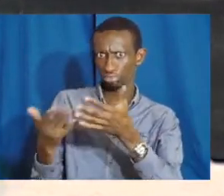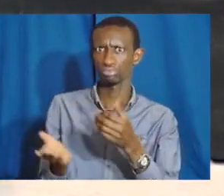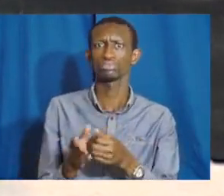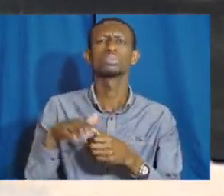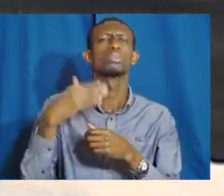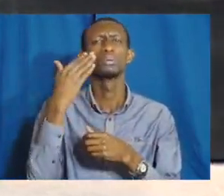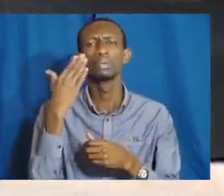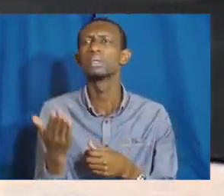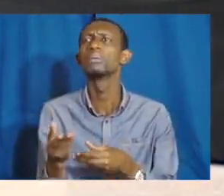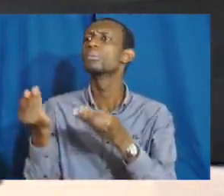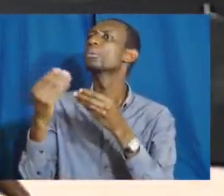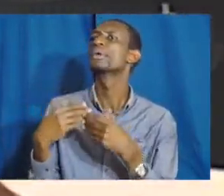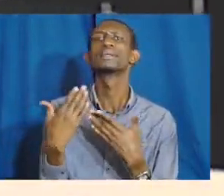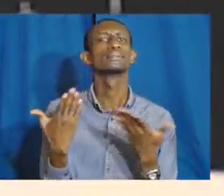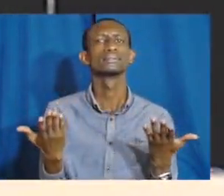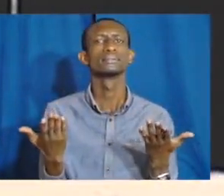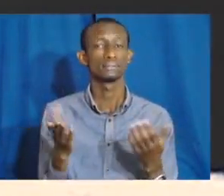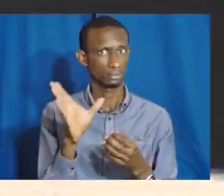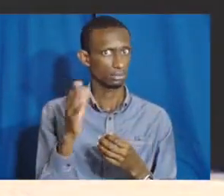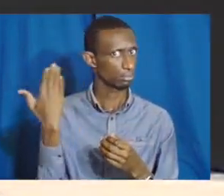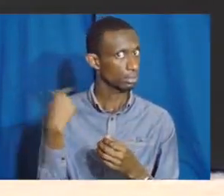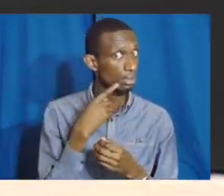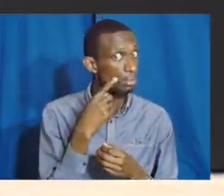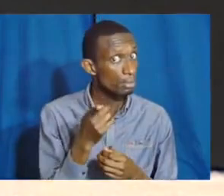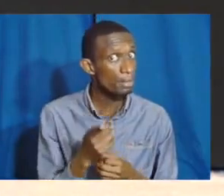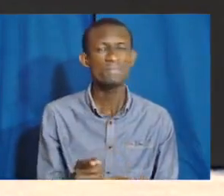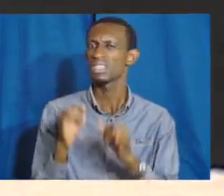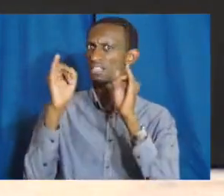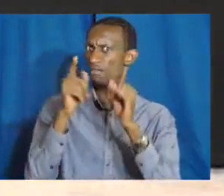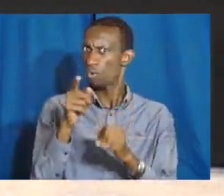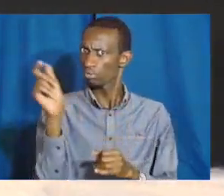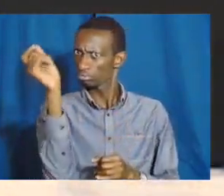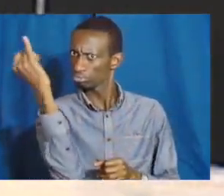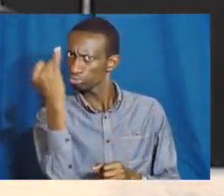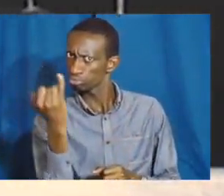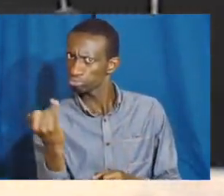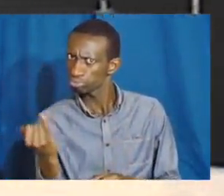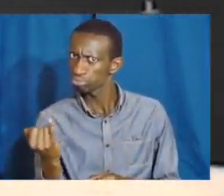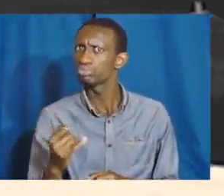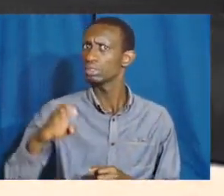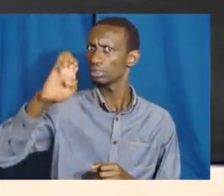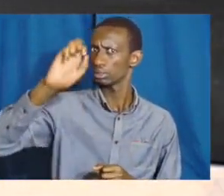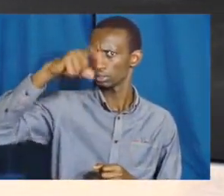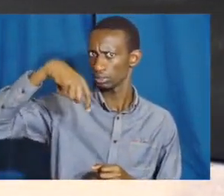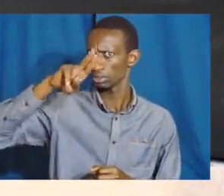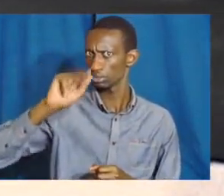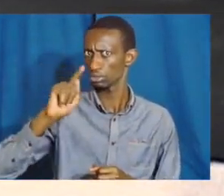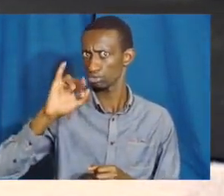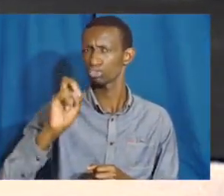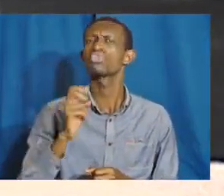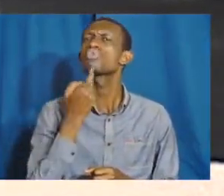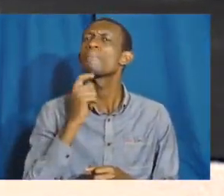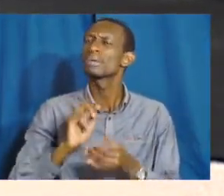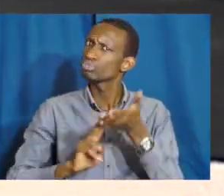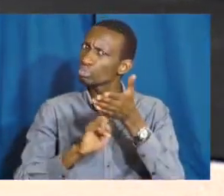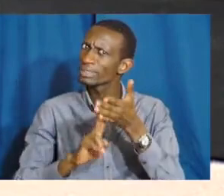it gives. I told you, whenever you are drawing equation, you need to use a